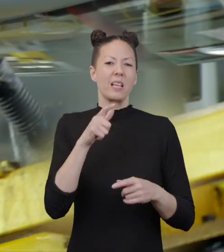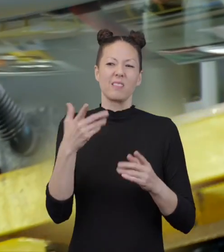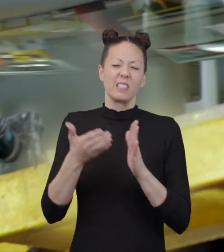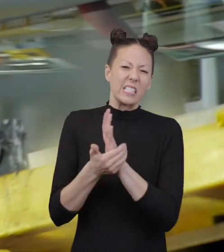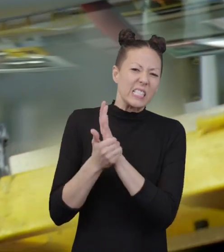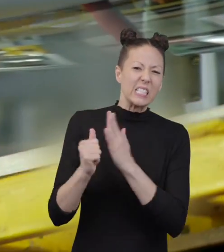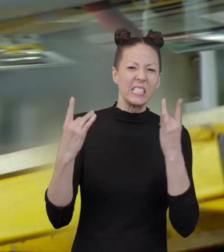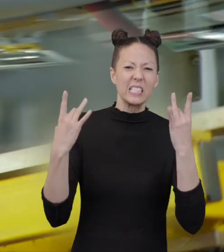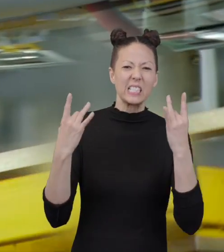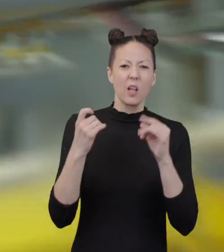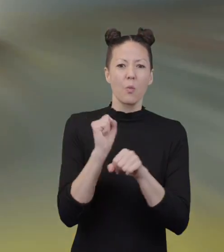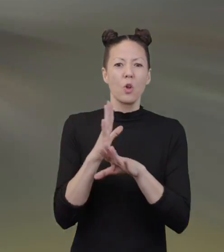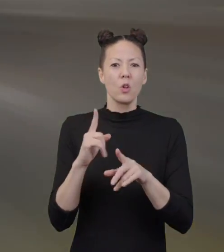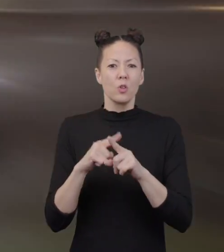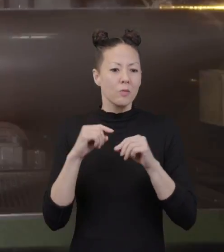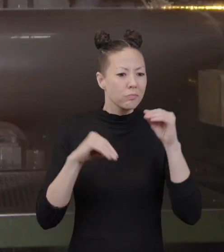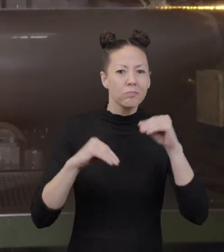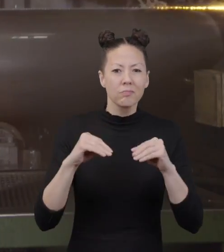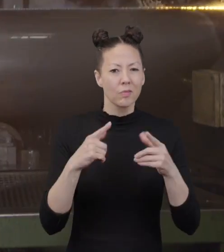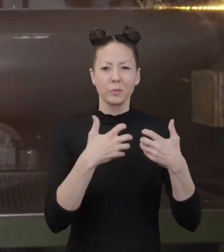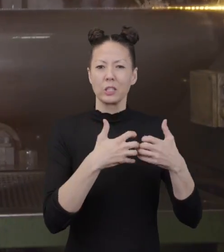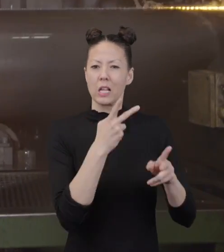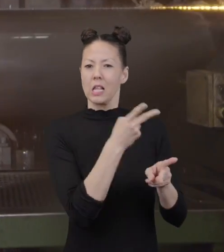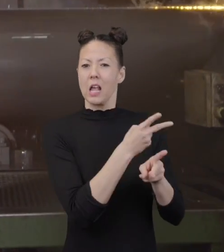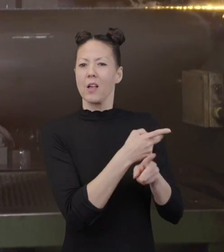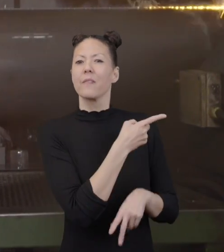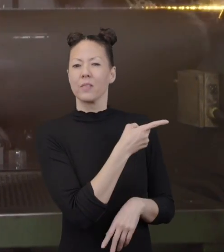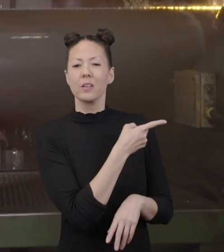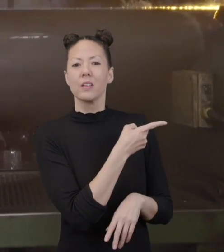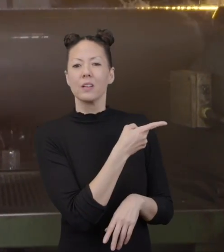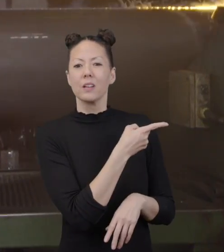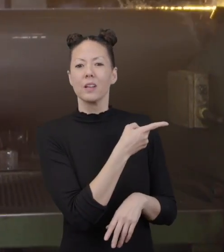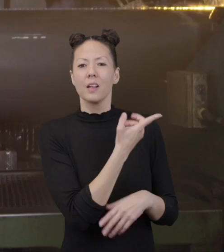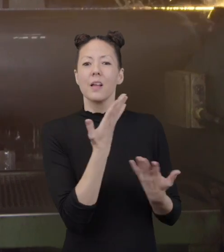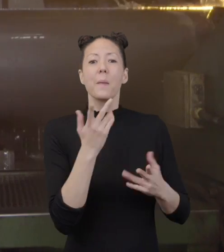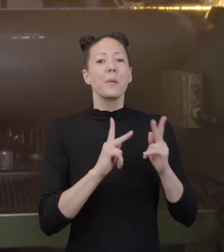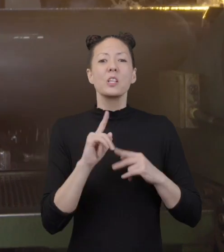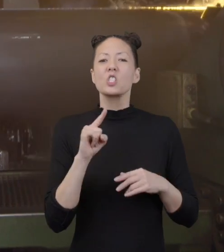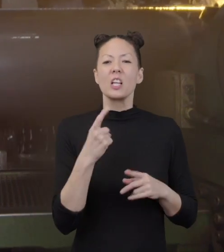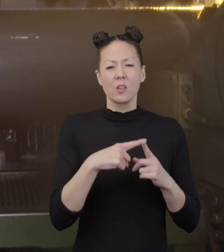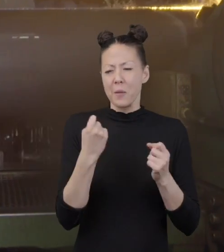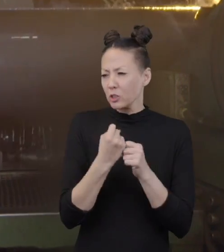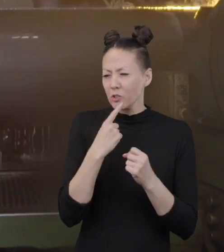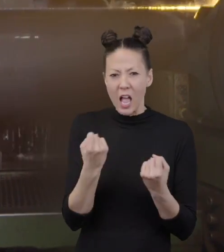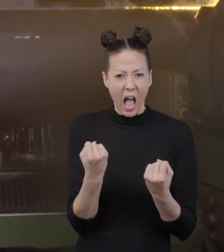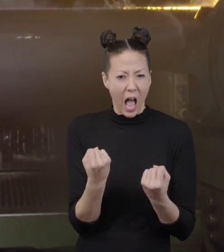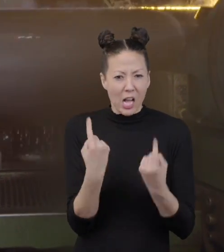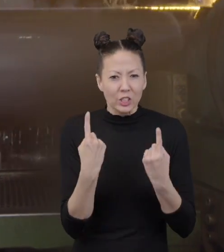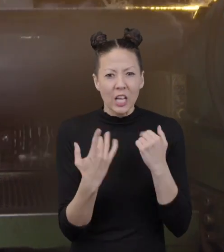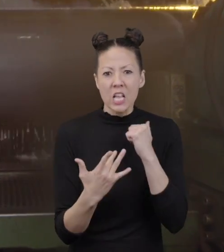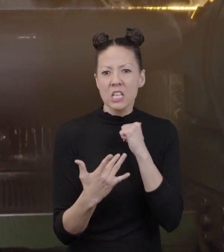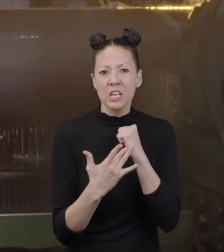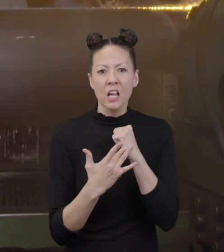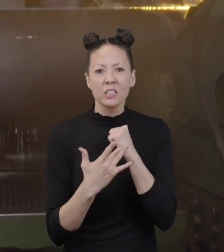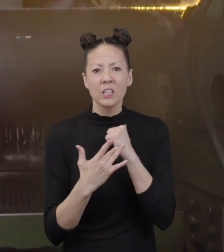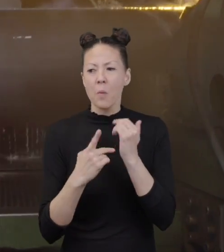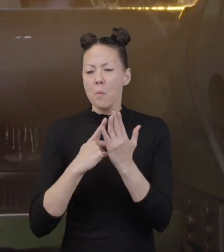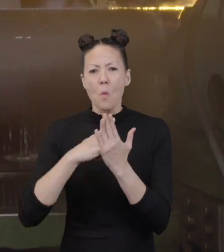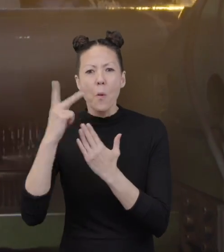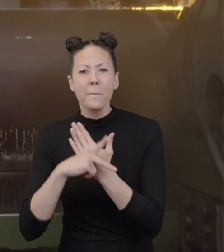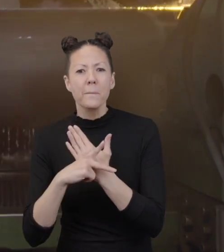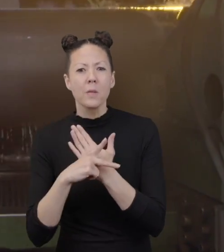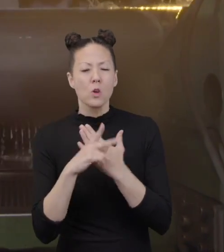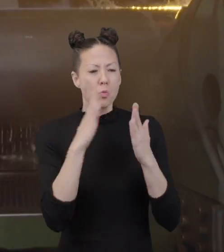skilled workers to put products together. Instead, they need people who understand technology to program and troubleshoot